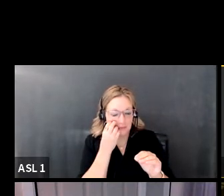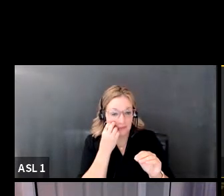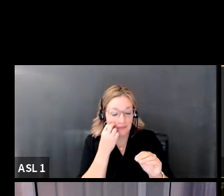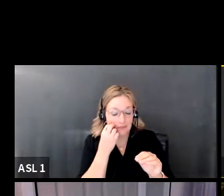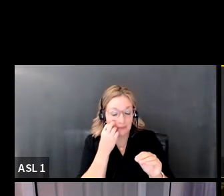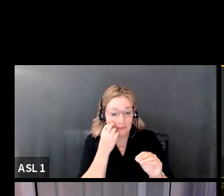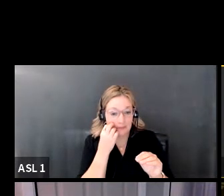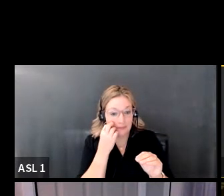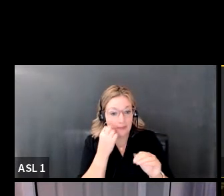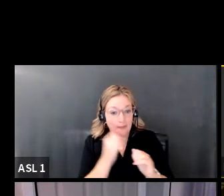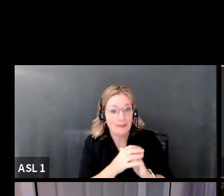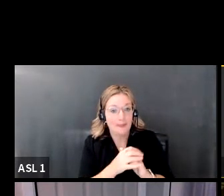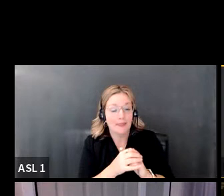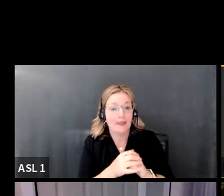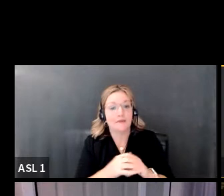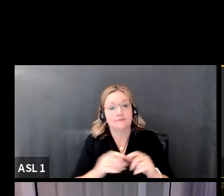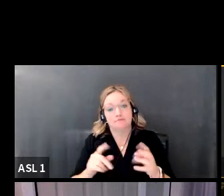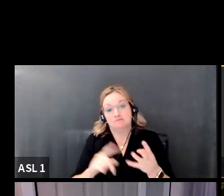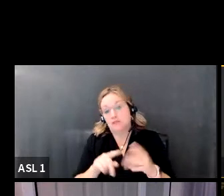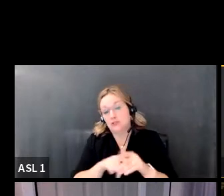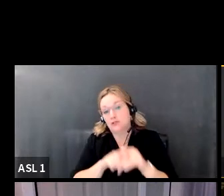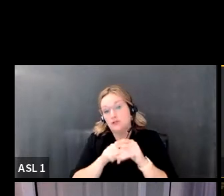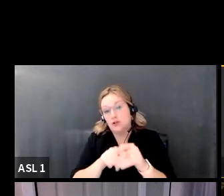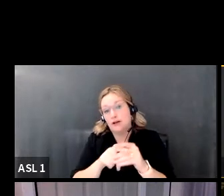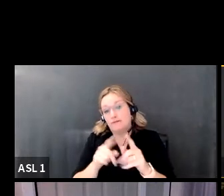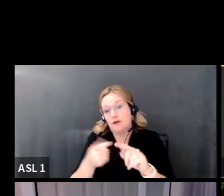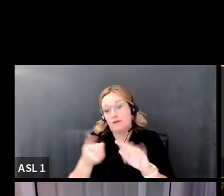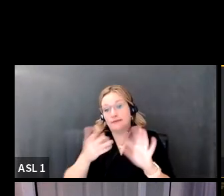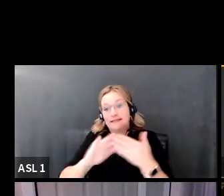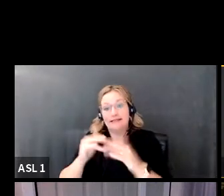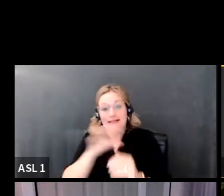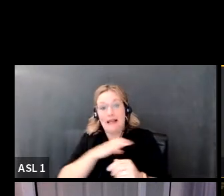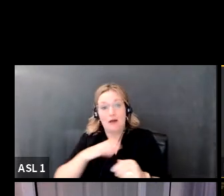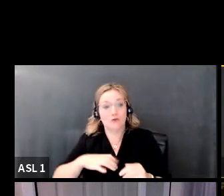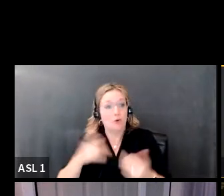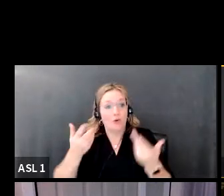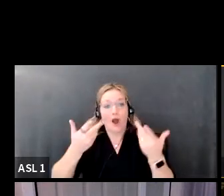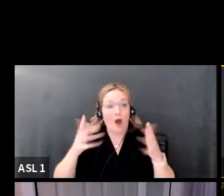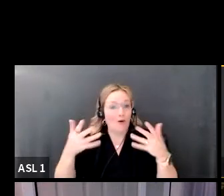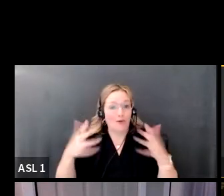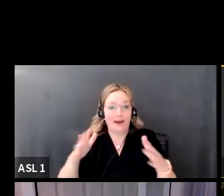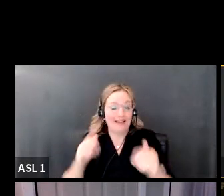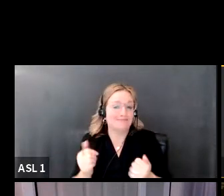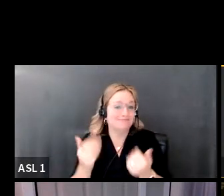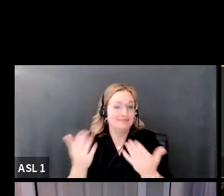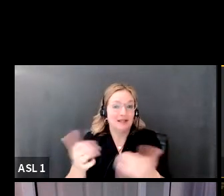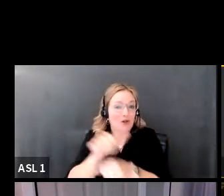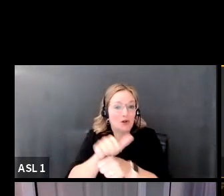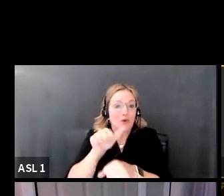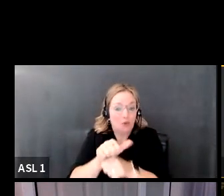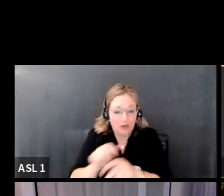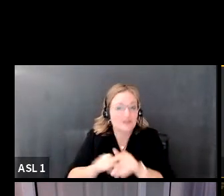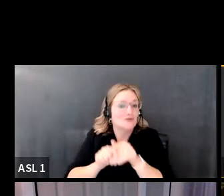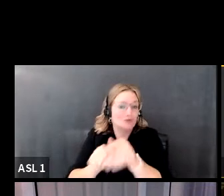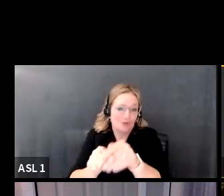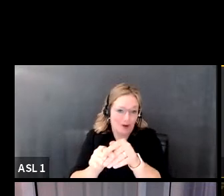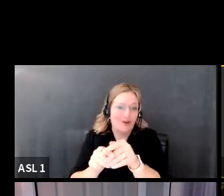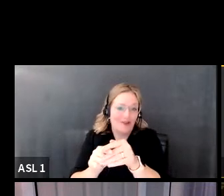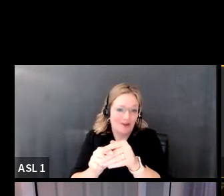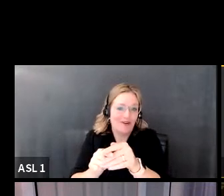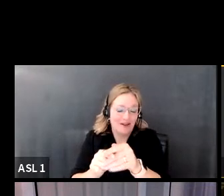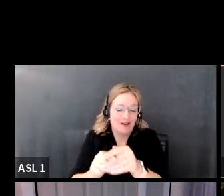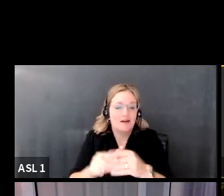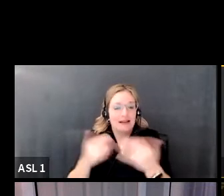for this emergency service starting from city council they have been there and the work has been done if we need to